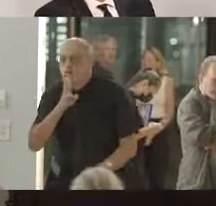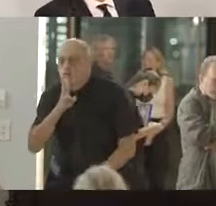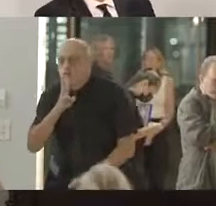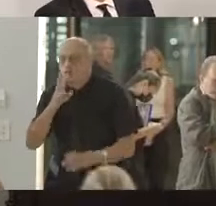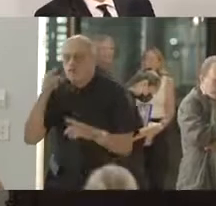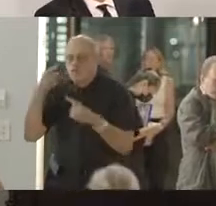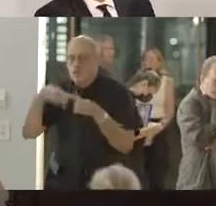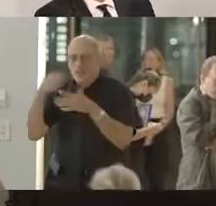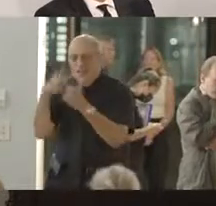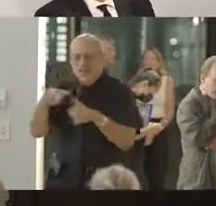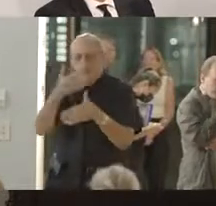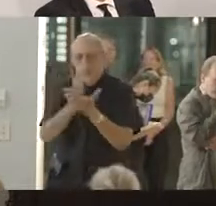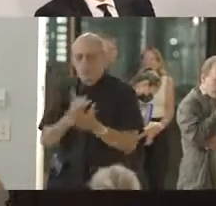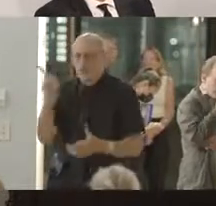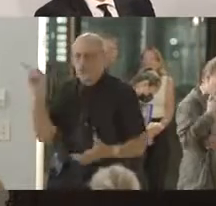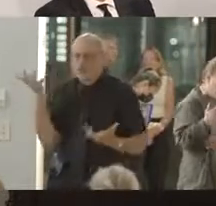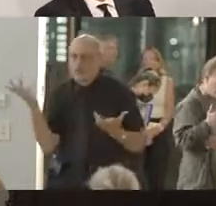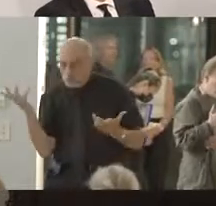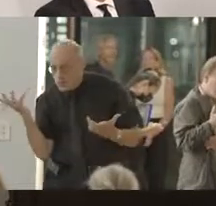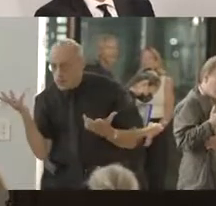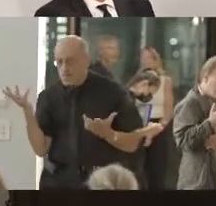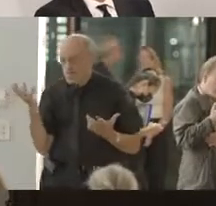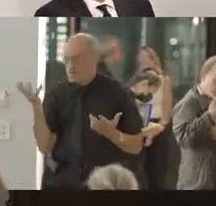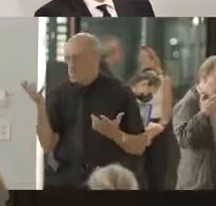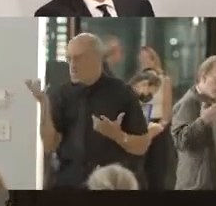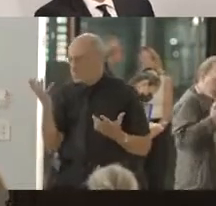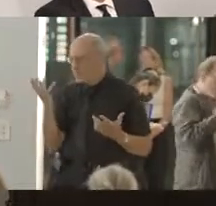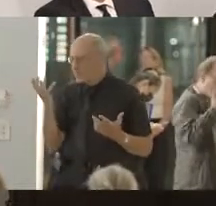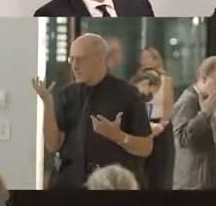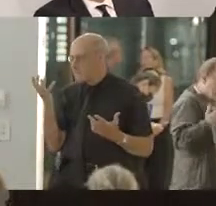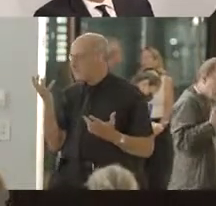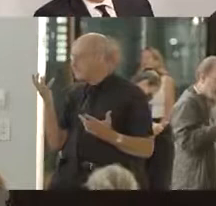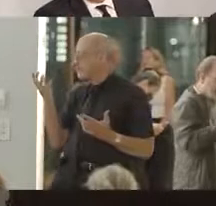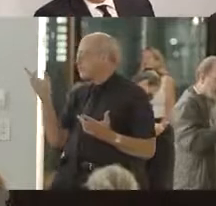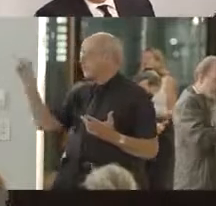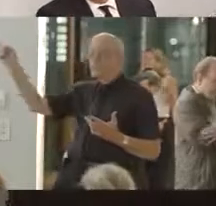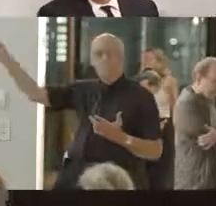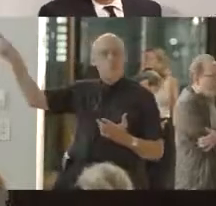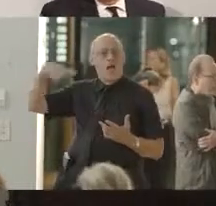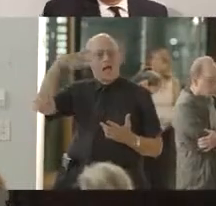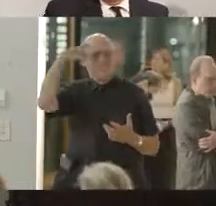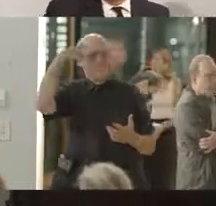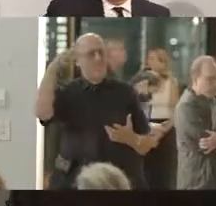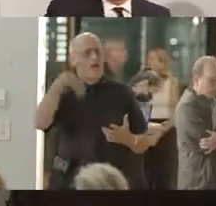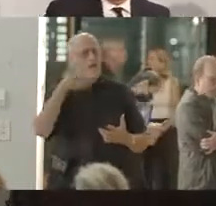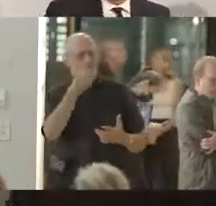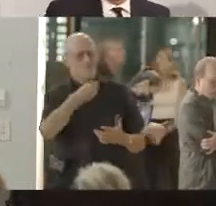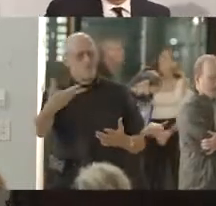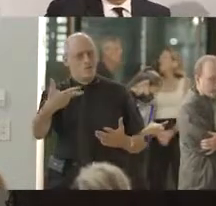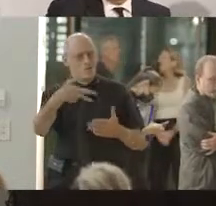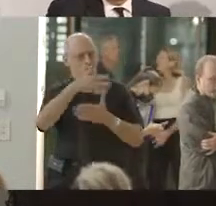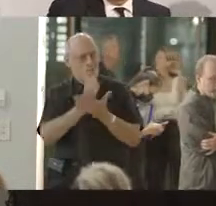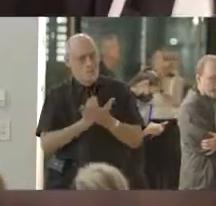of the reaches? Yeah, I think that there are a few